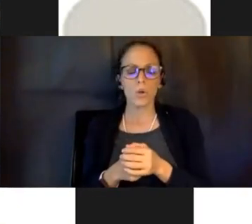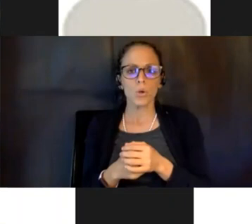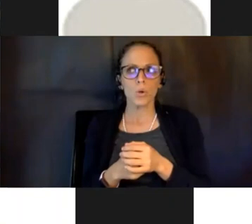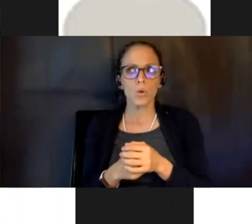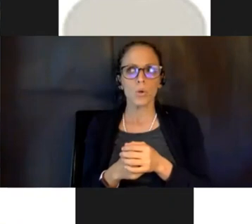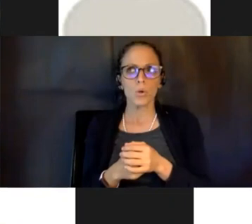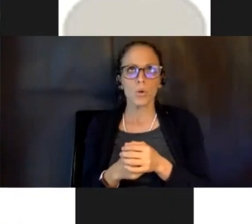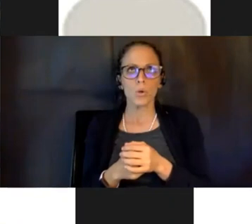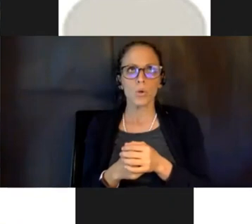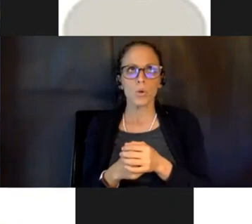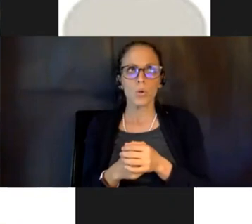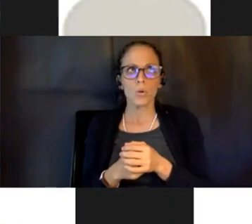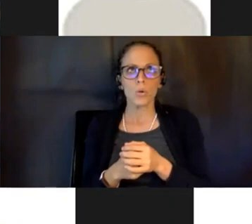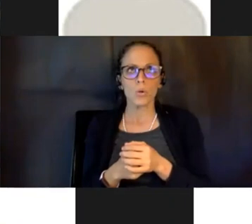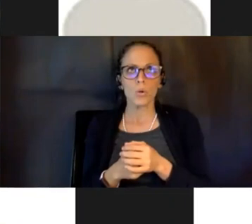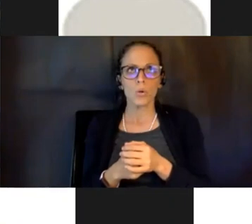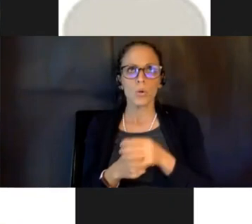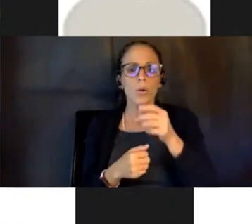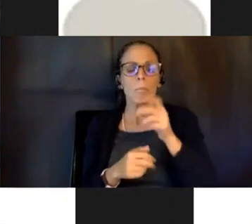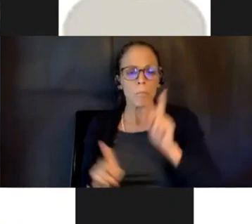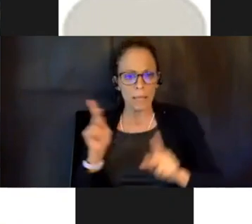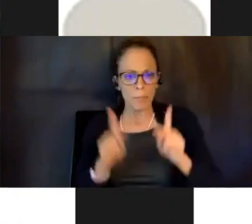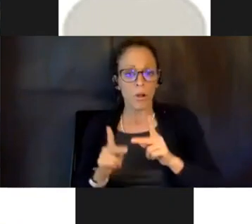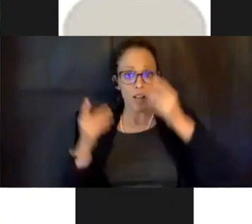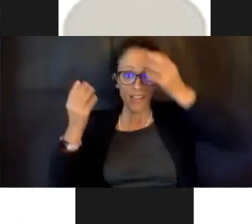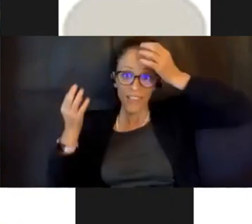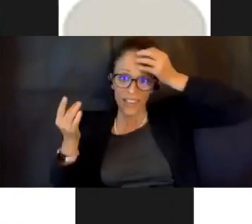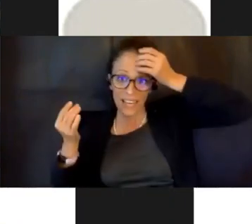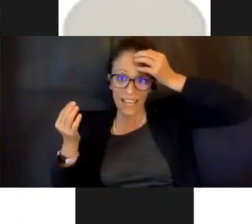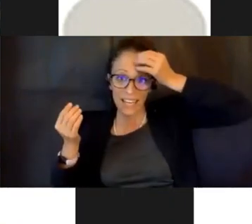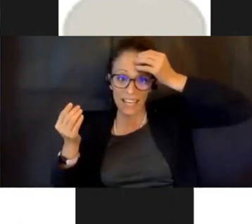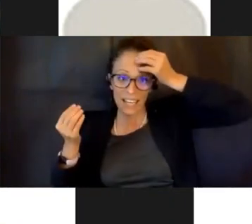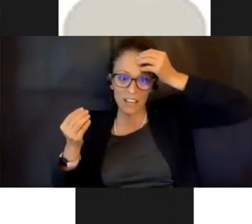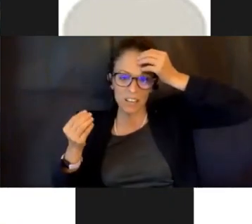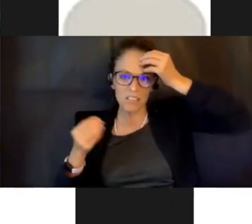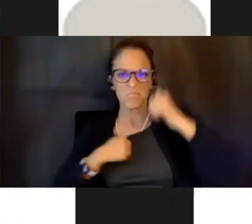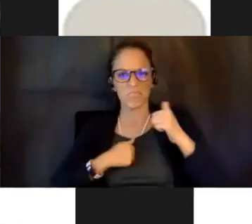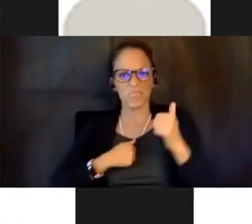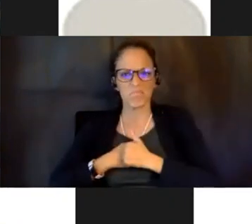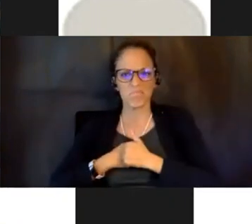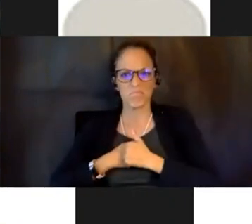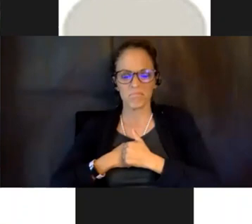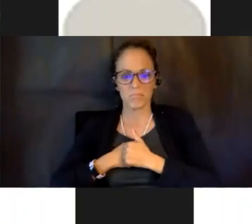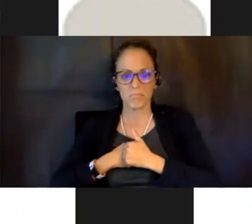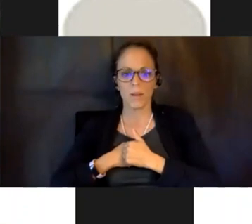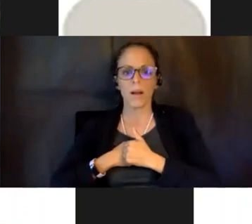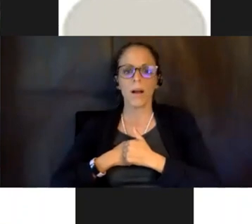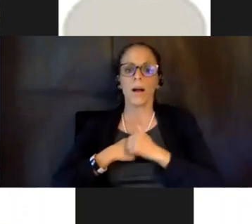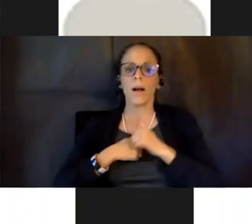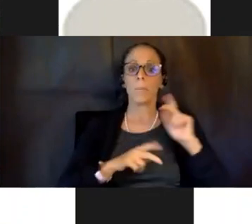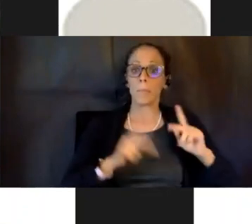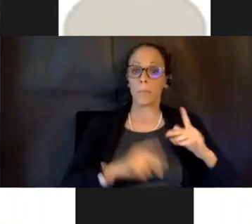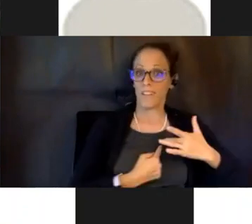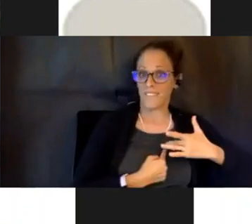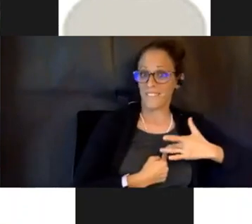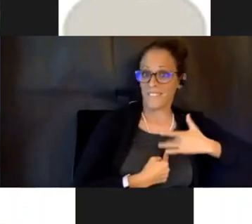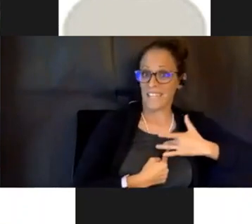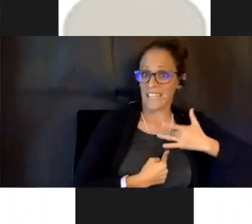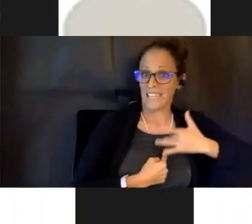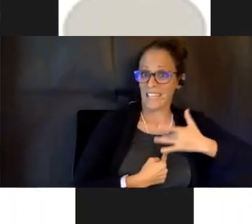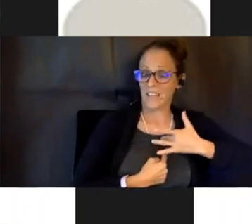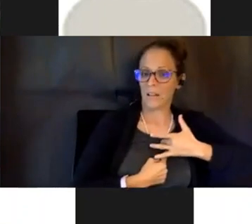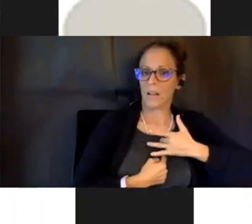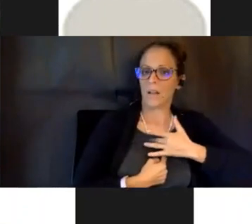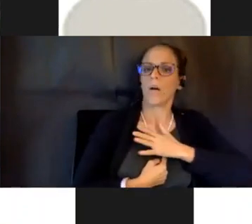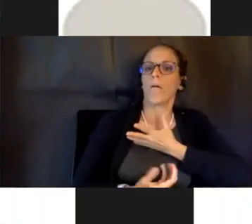about what it is they're thinking, I don't necessarily believe they're going to change anything that they're doing. Mm-hmm. So Sue and I were having this conversation